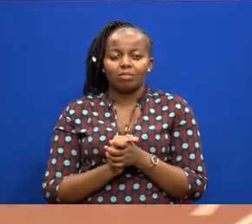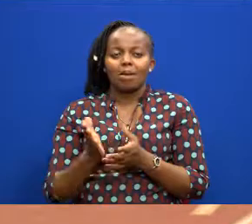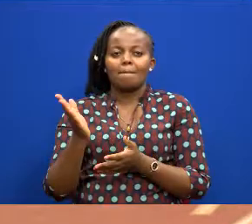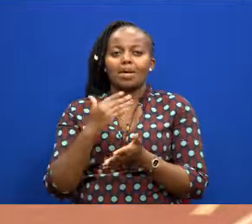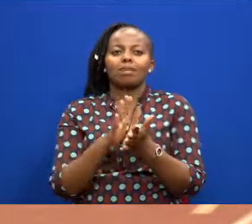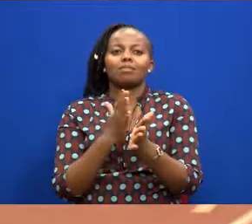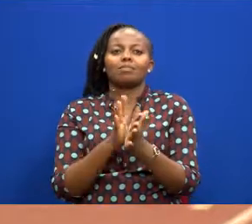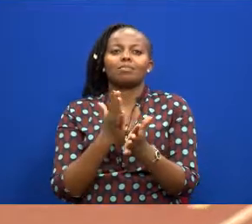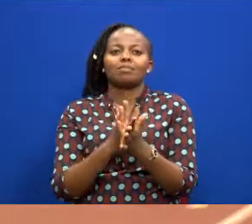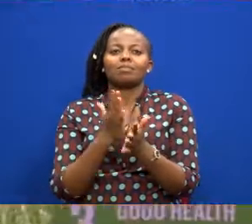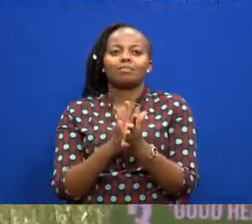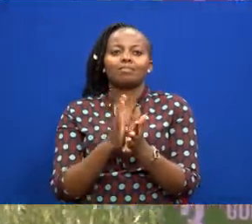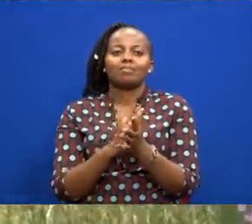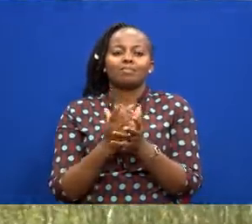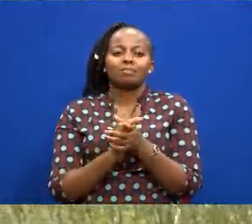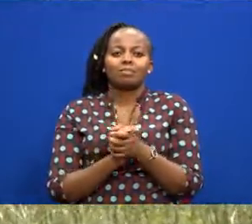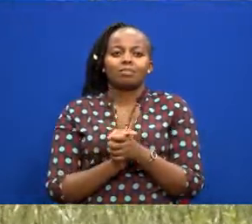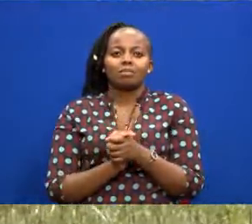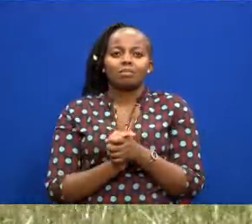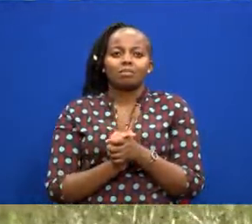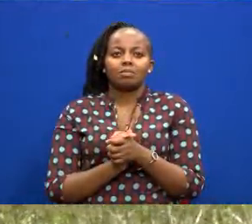Let's get back quickly, guys.